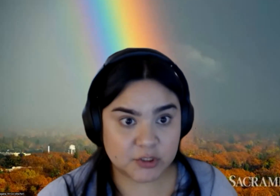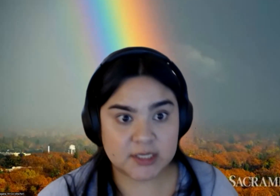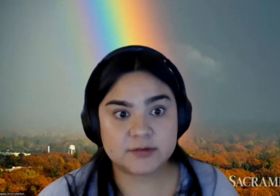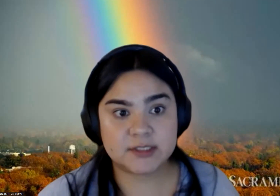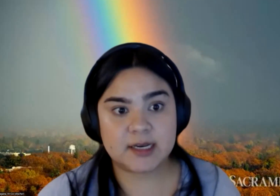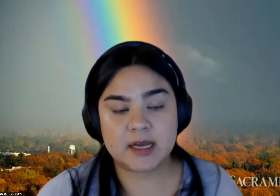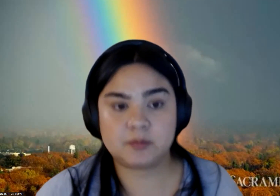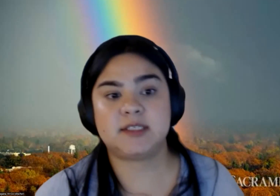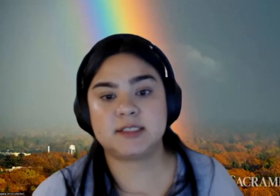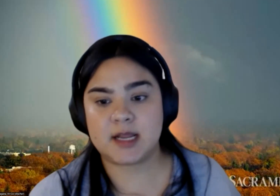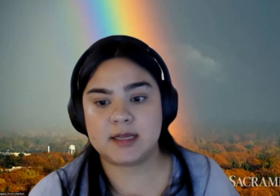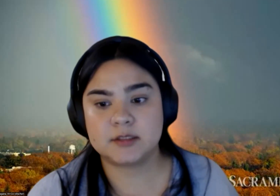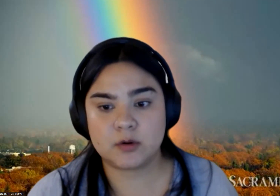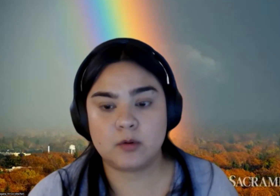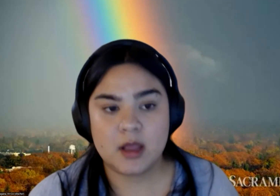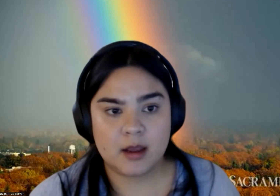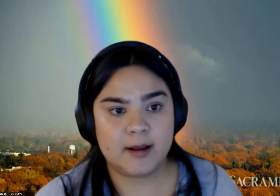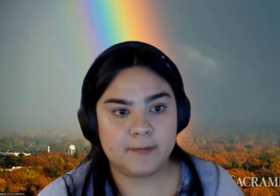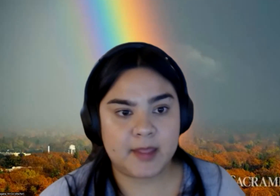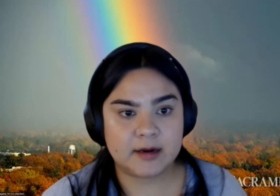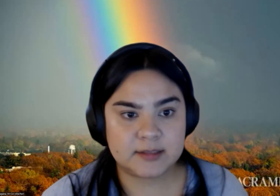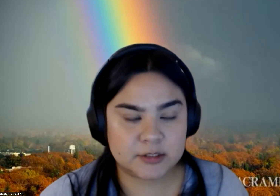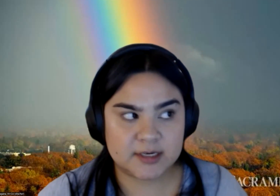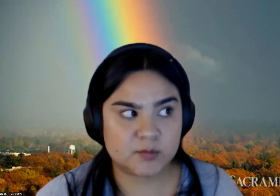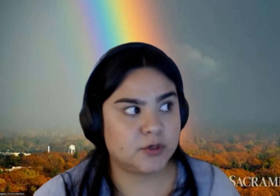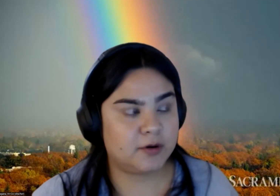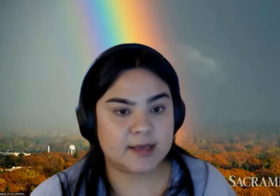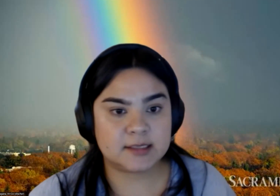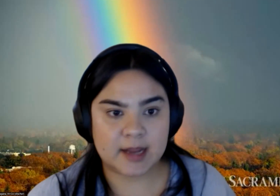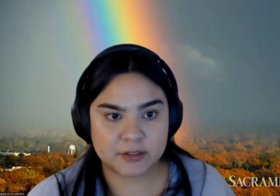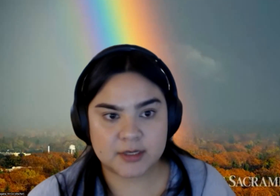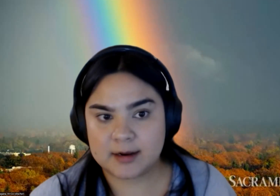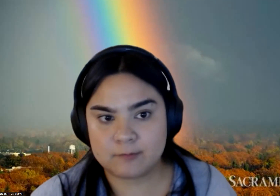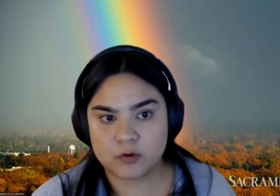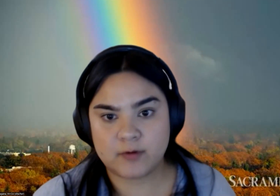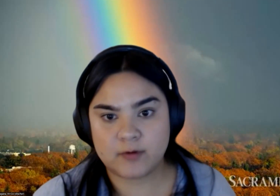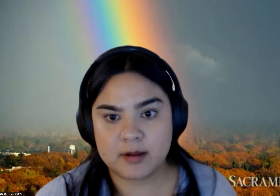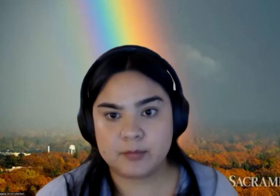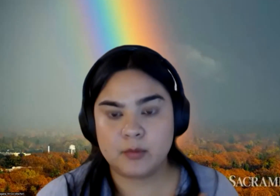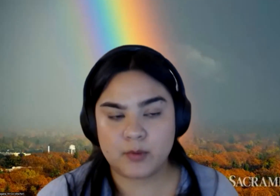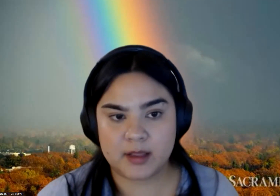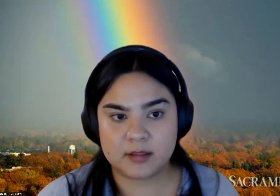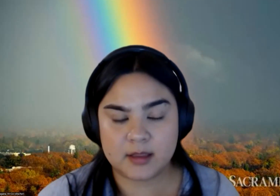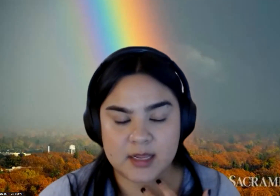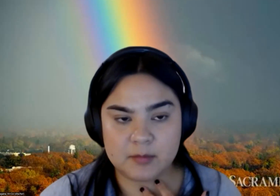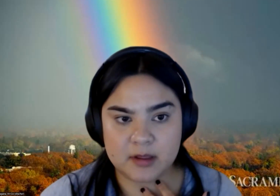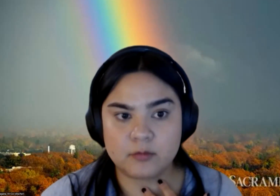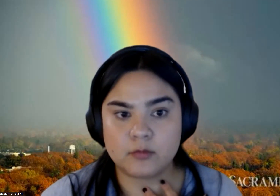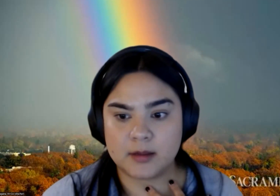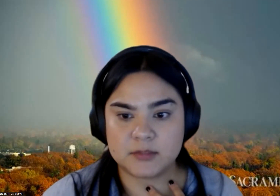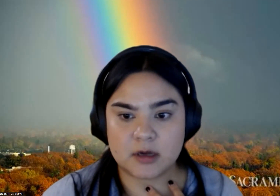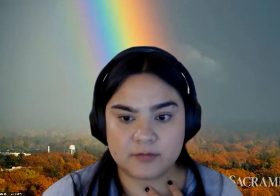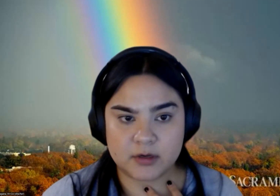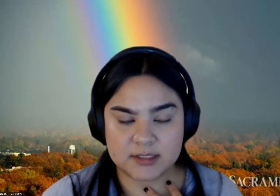didn't have a chance for standing updates today, and so the Air District will note it as an action item. We'll follow up with an